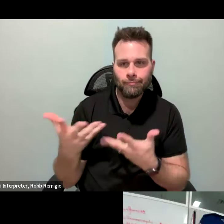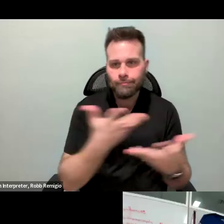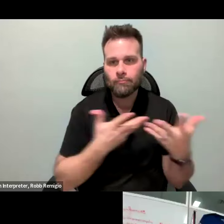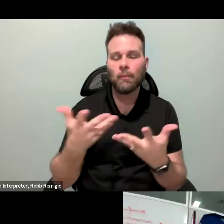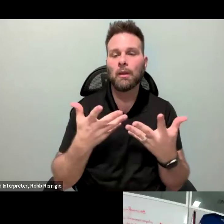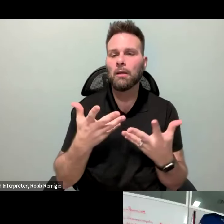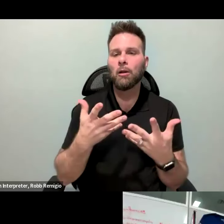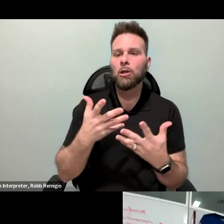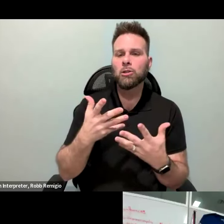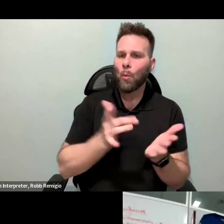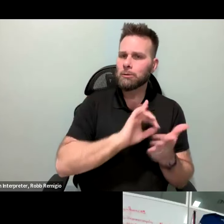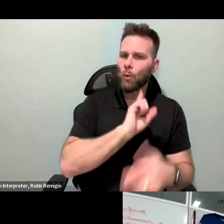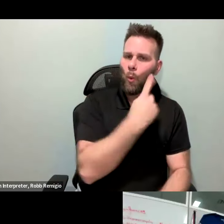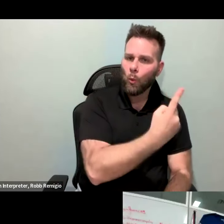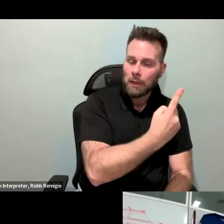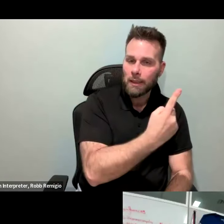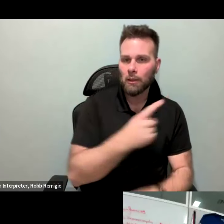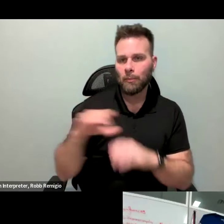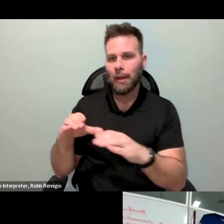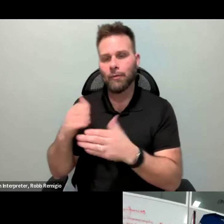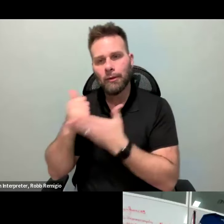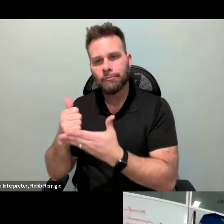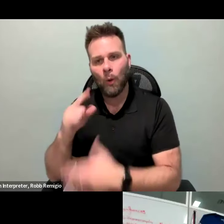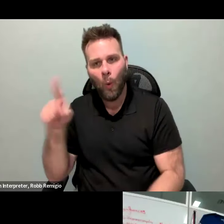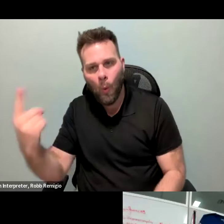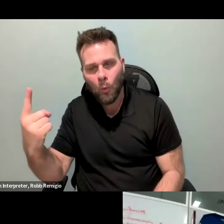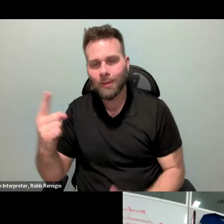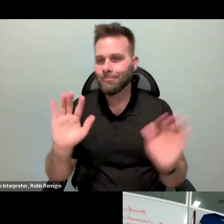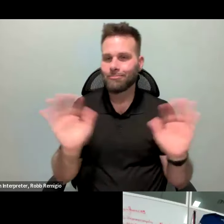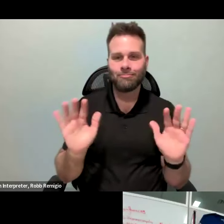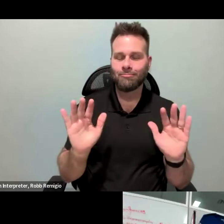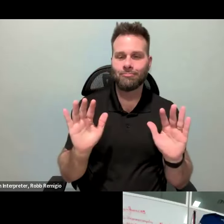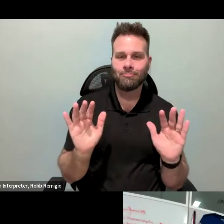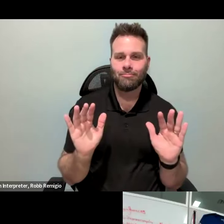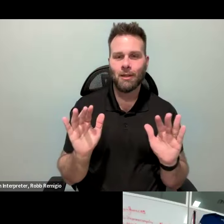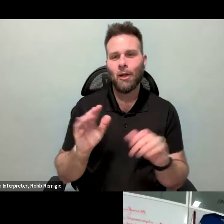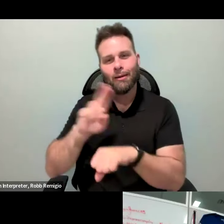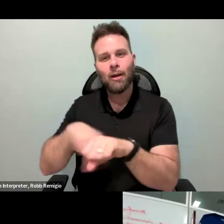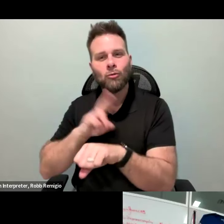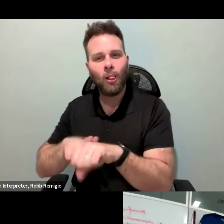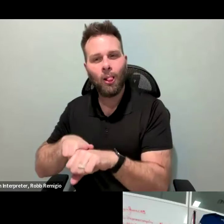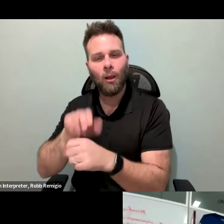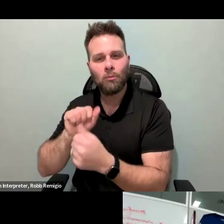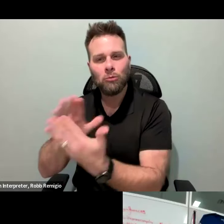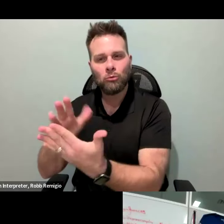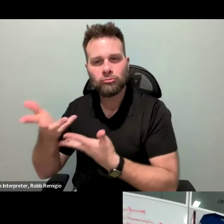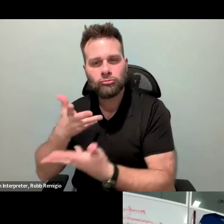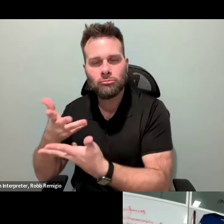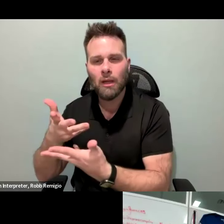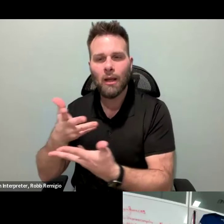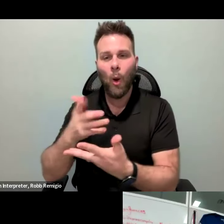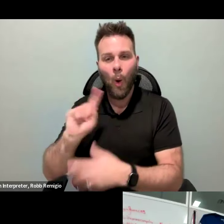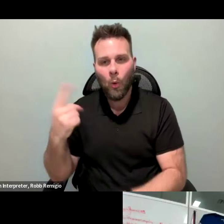it's only medication or it's only naturopathic activity. It should be a